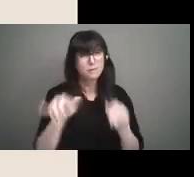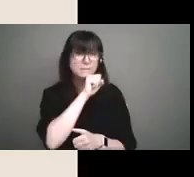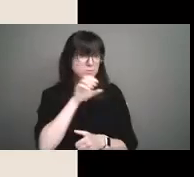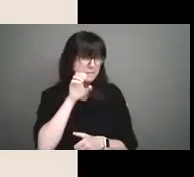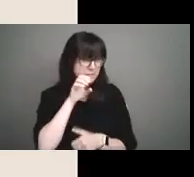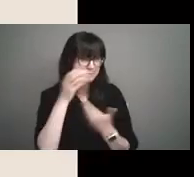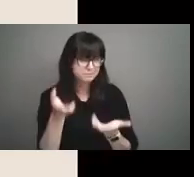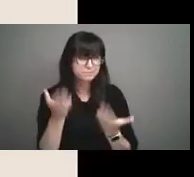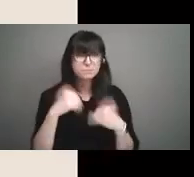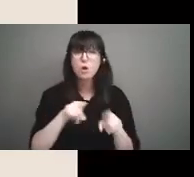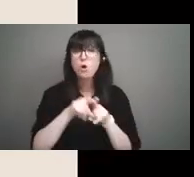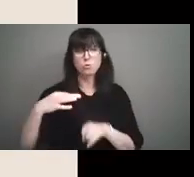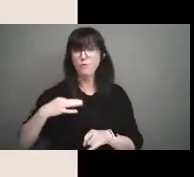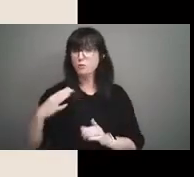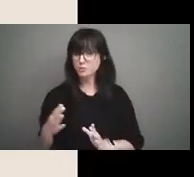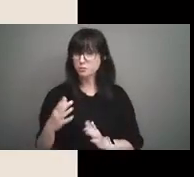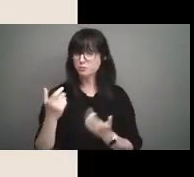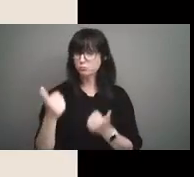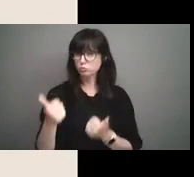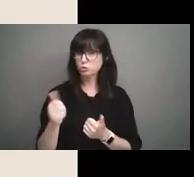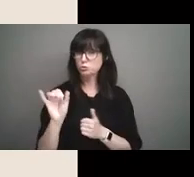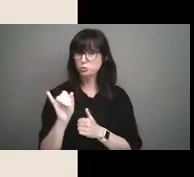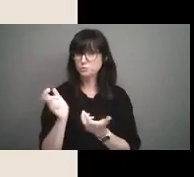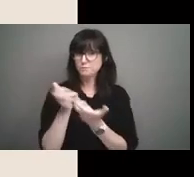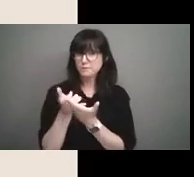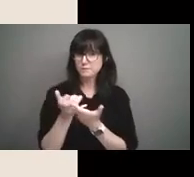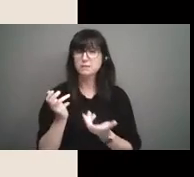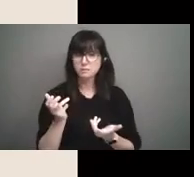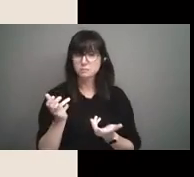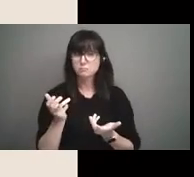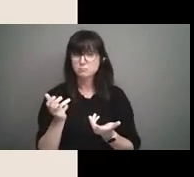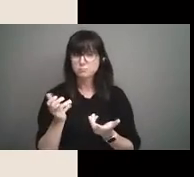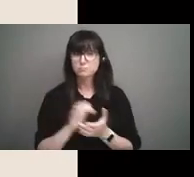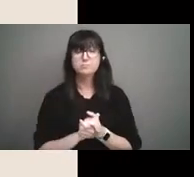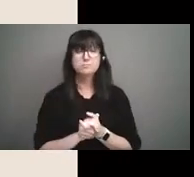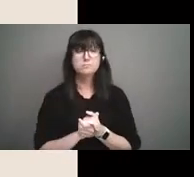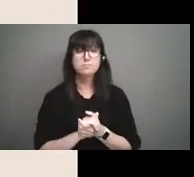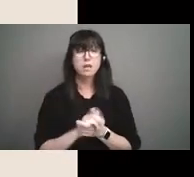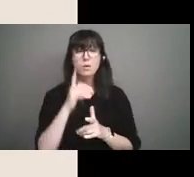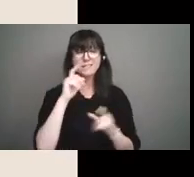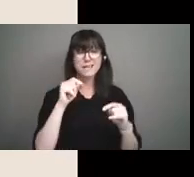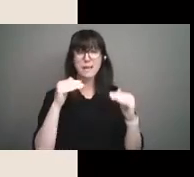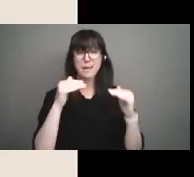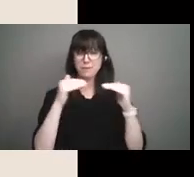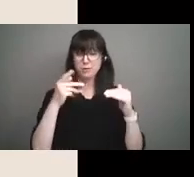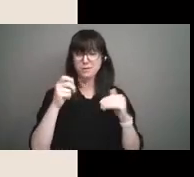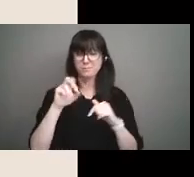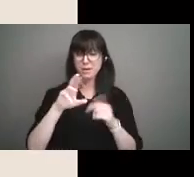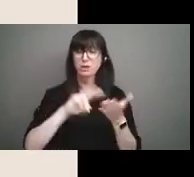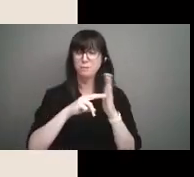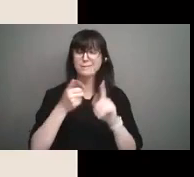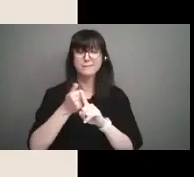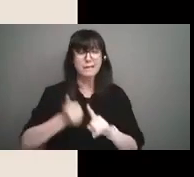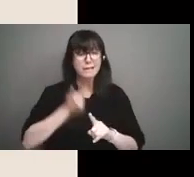Also work for our volunteers, who are oftentimes, you know, it's a peer program. So when I say peer, I mean they're either rural residents